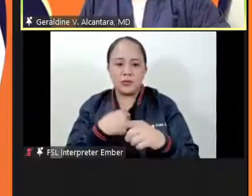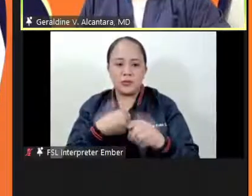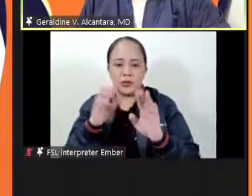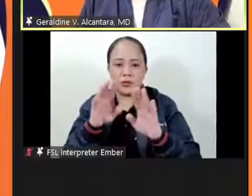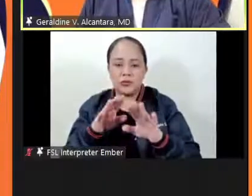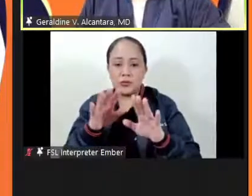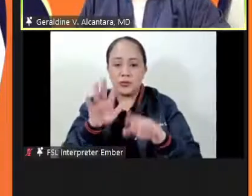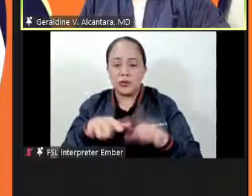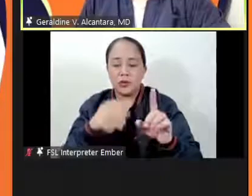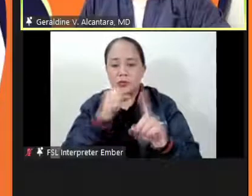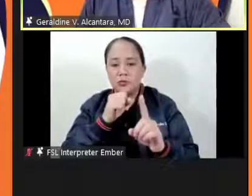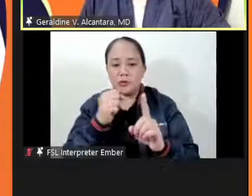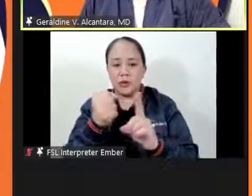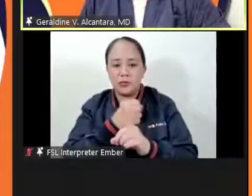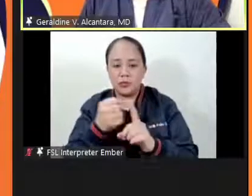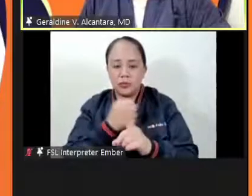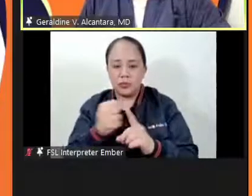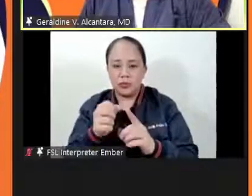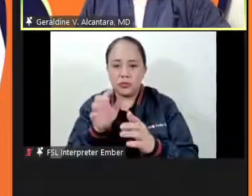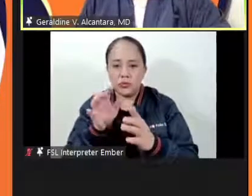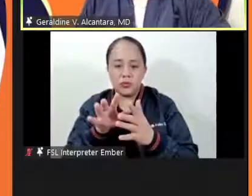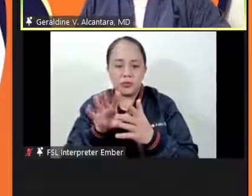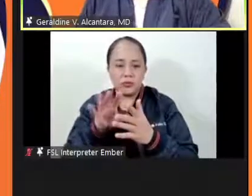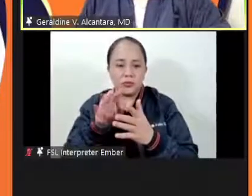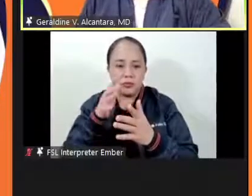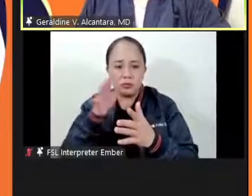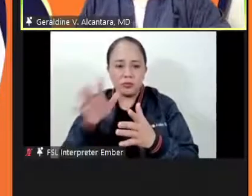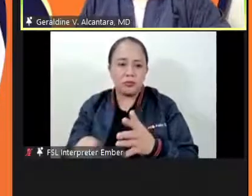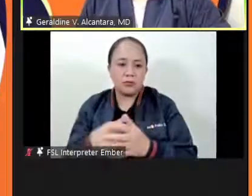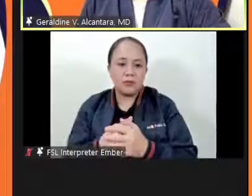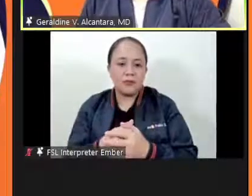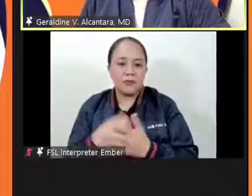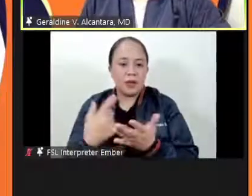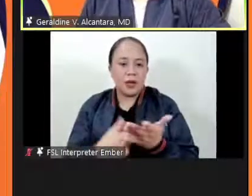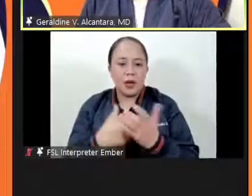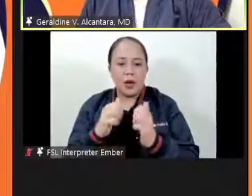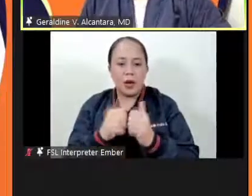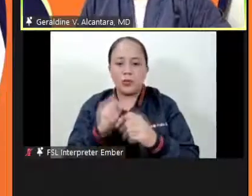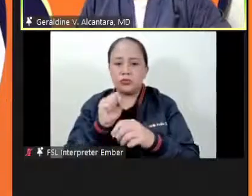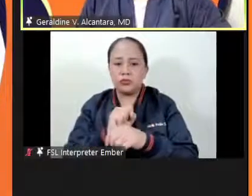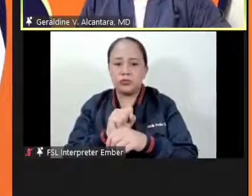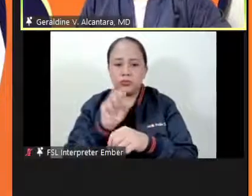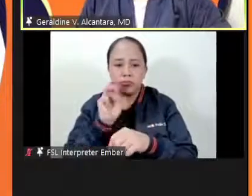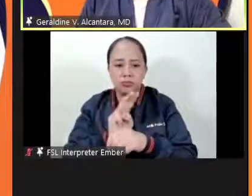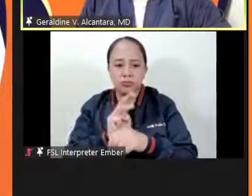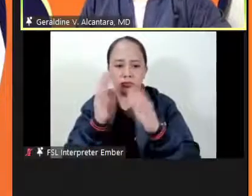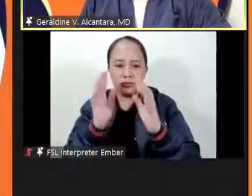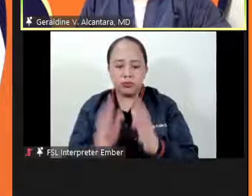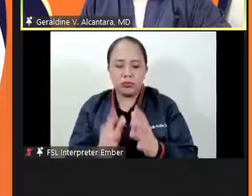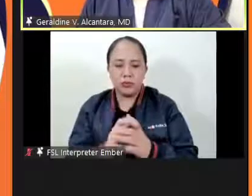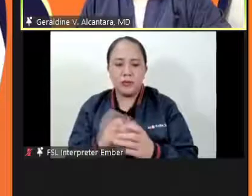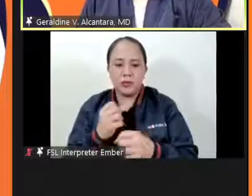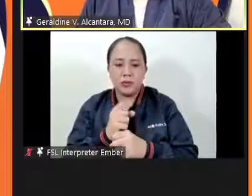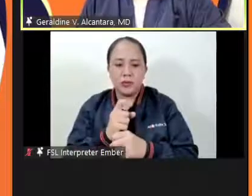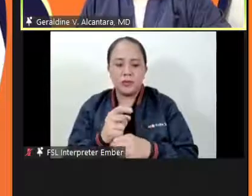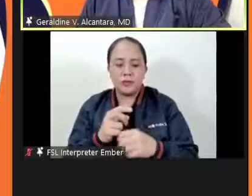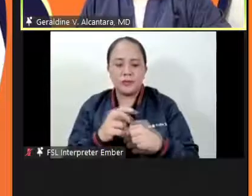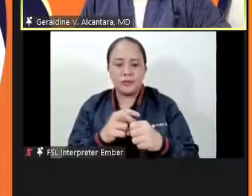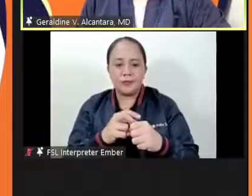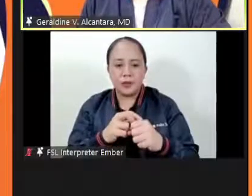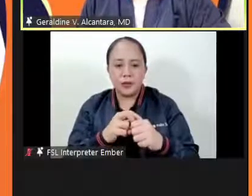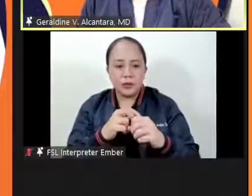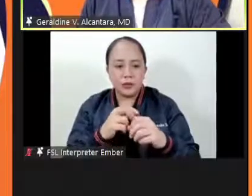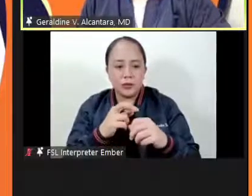child abuse and neglect. And fourth, to discuss how social workers can ensure permanent placement of